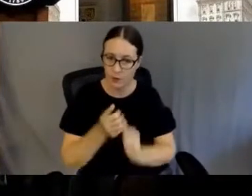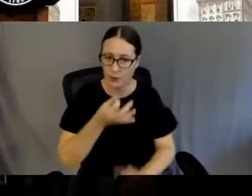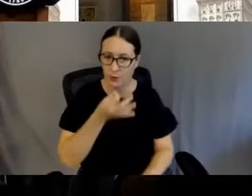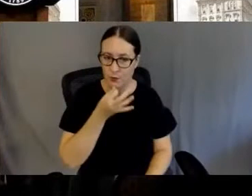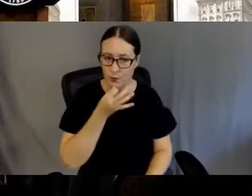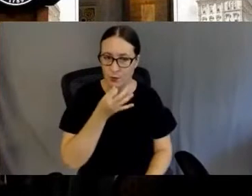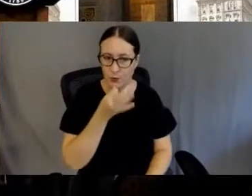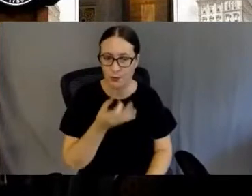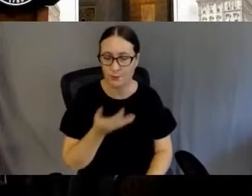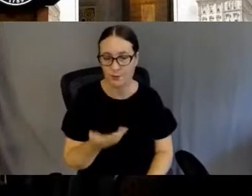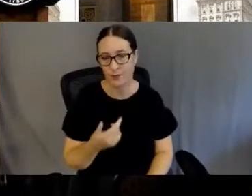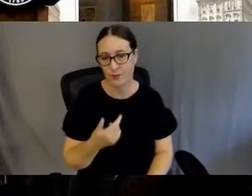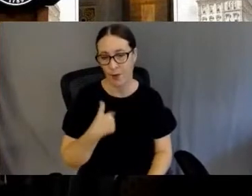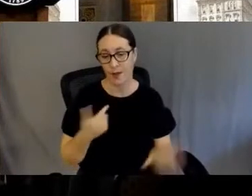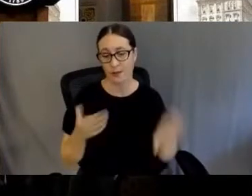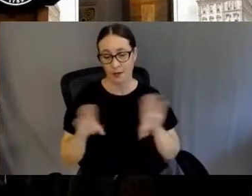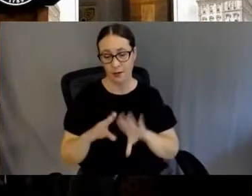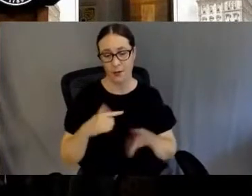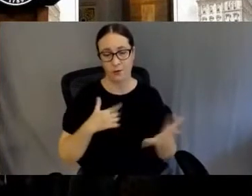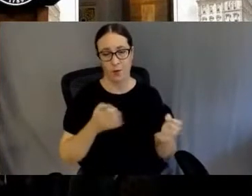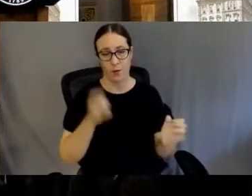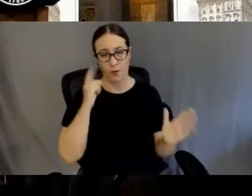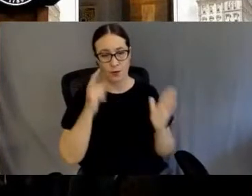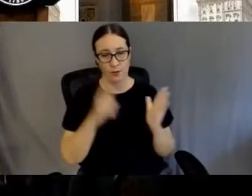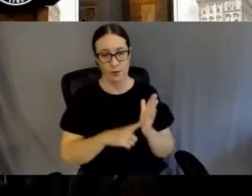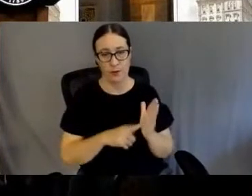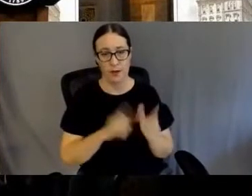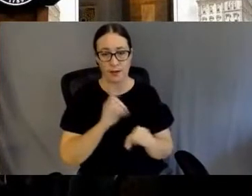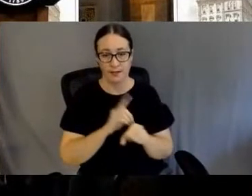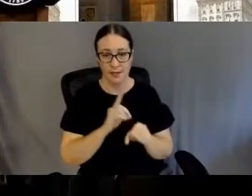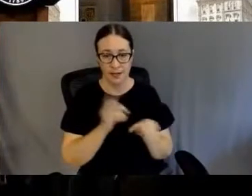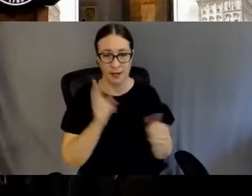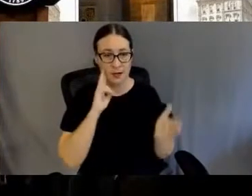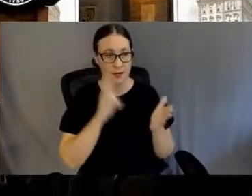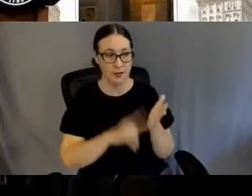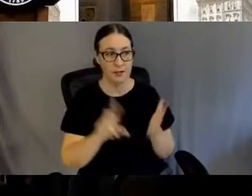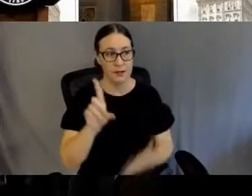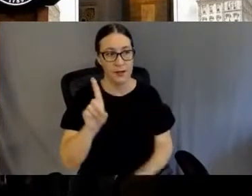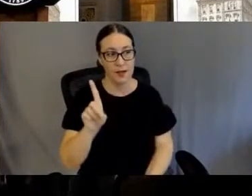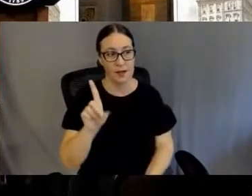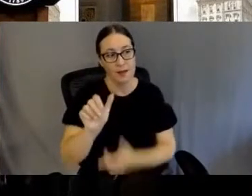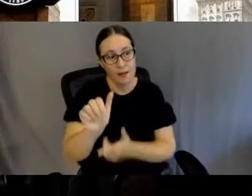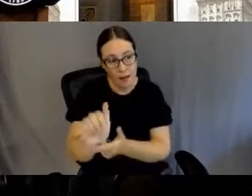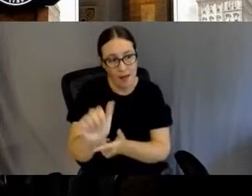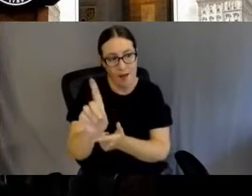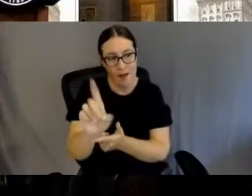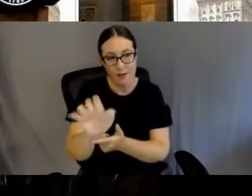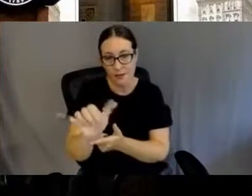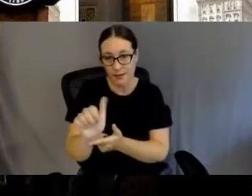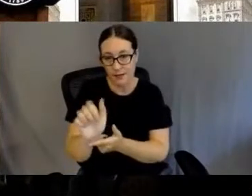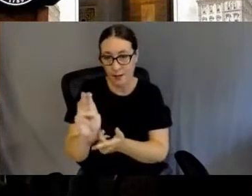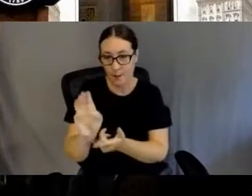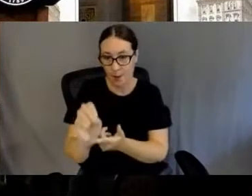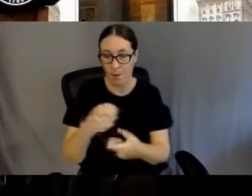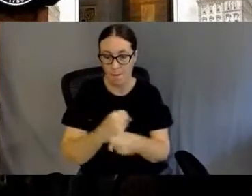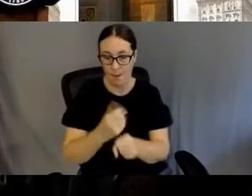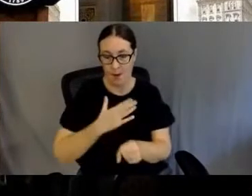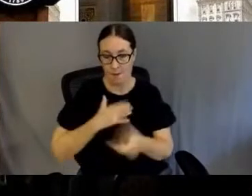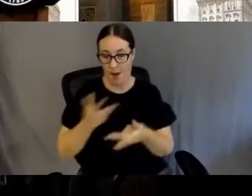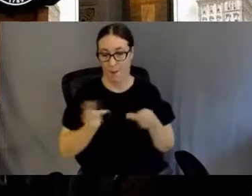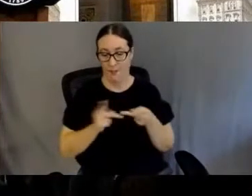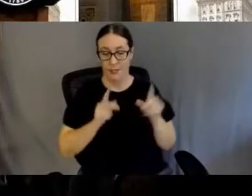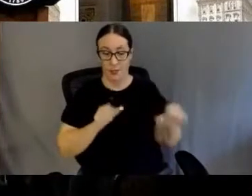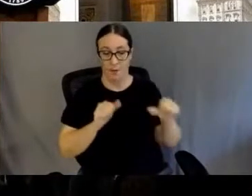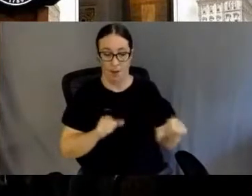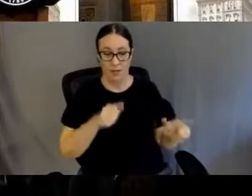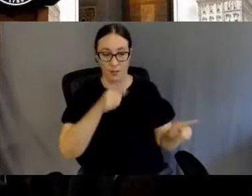As I close, let me acknowledge Deputy Secretary Arellano, who helped make my position possible, who's been a force